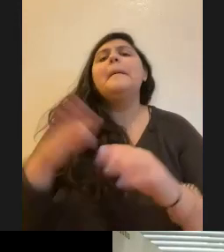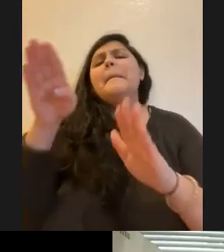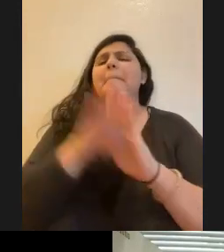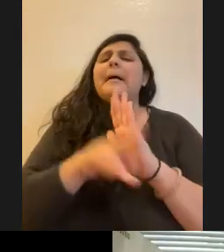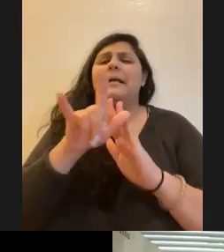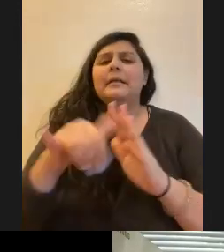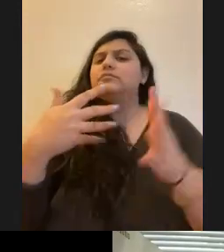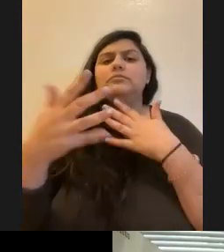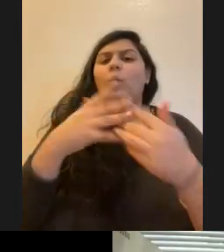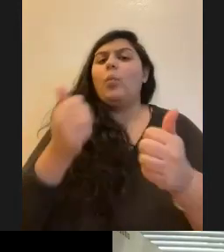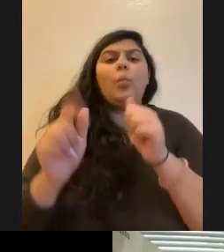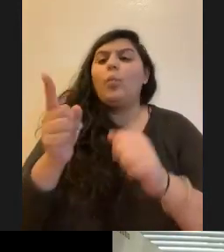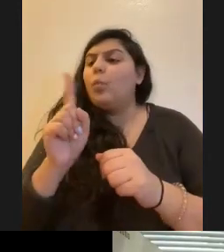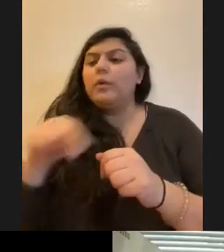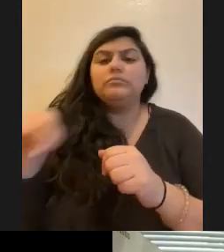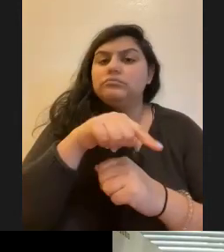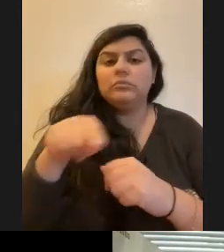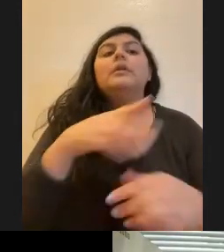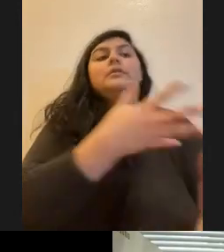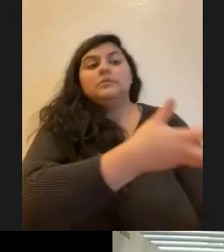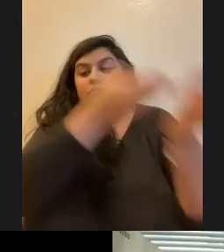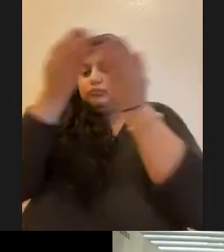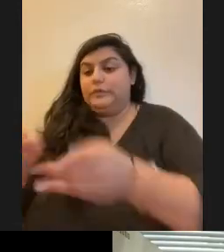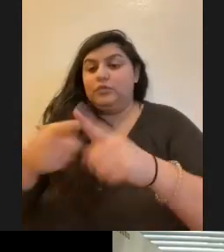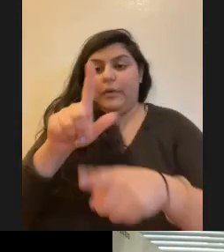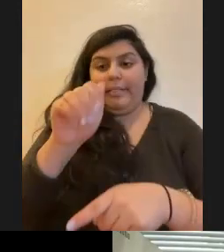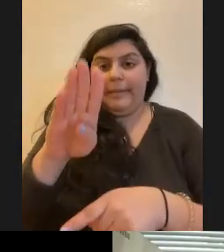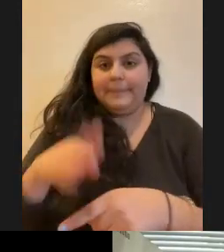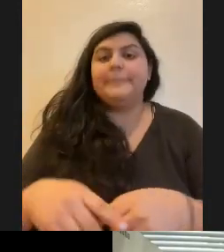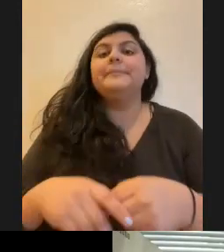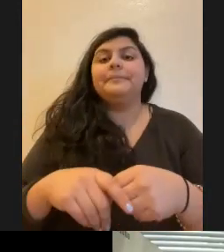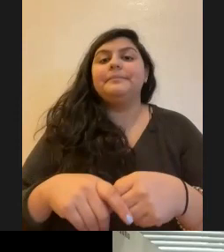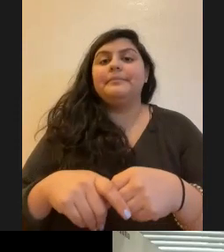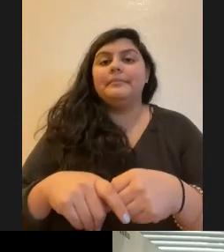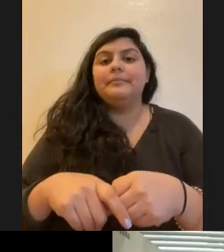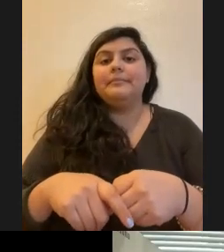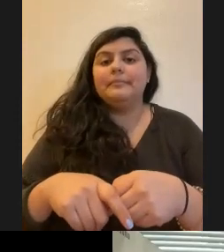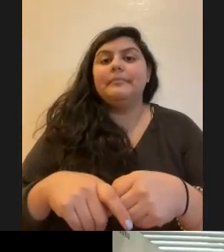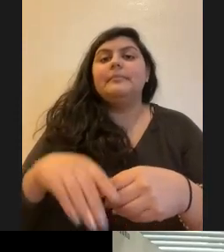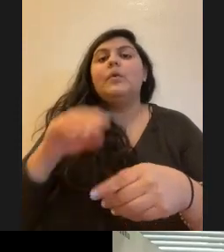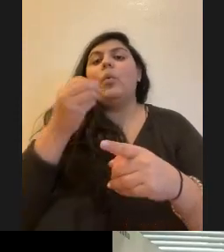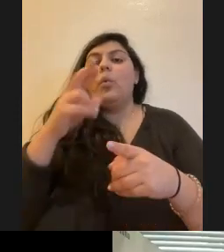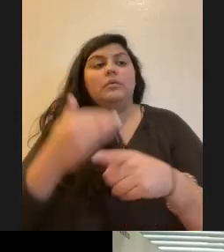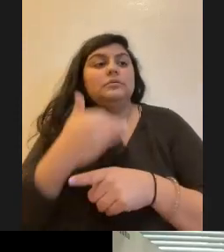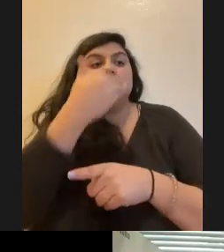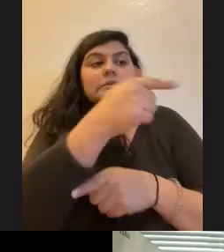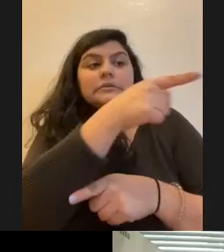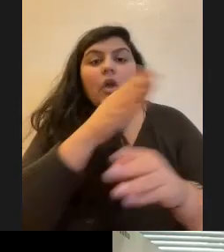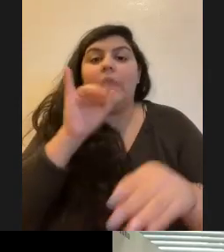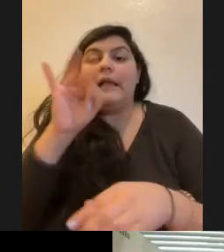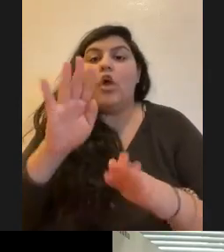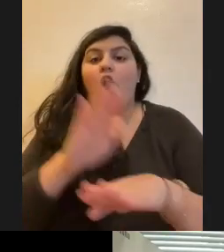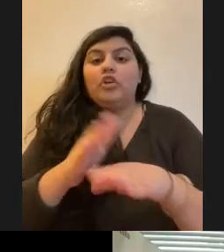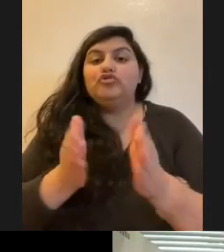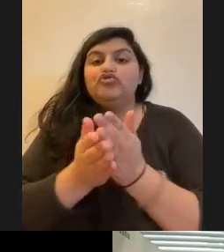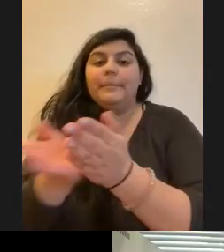we're doing it, we take all these plankton back to the lab. This is either right the door next door if we're on the ship, or we went out to catch